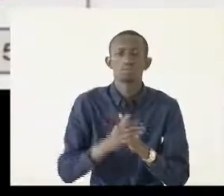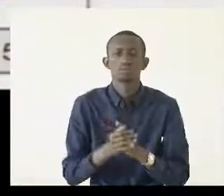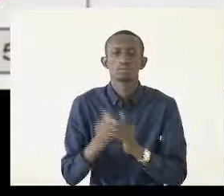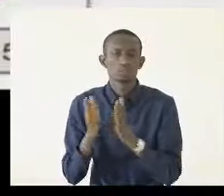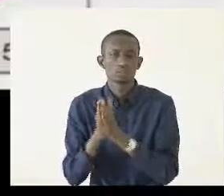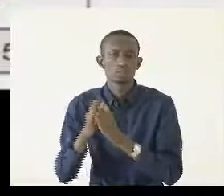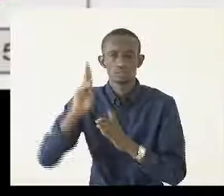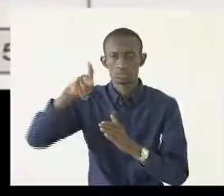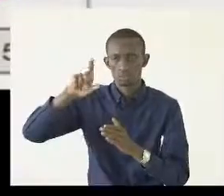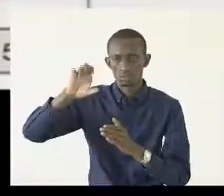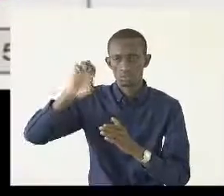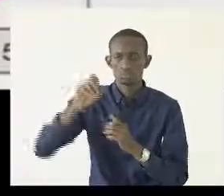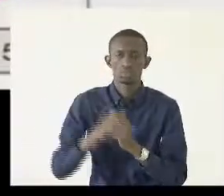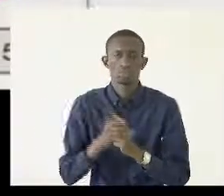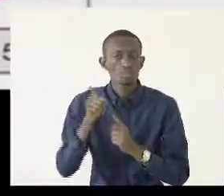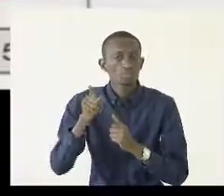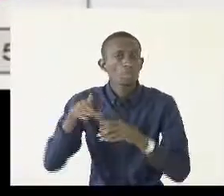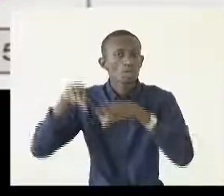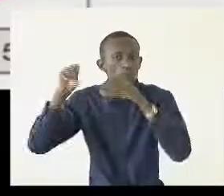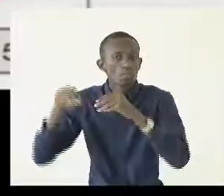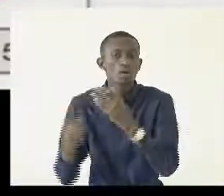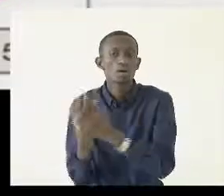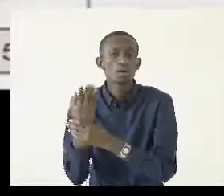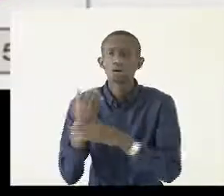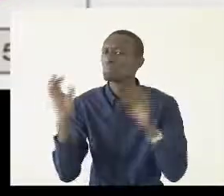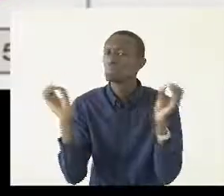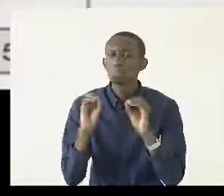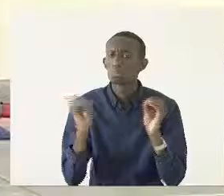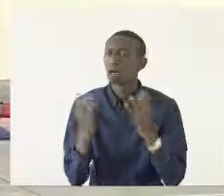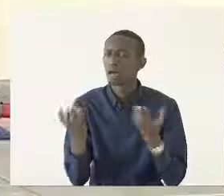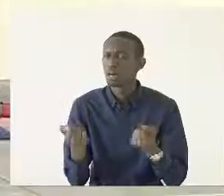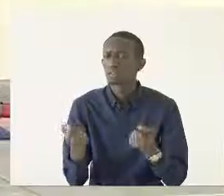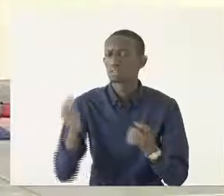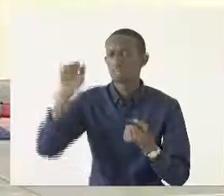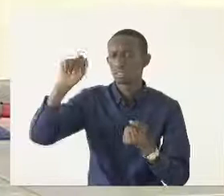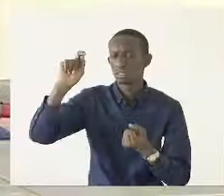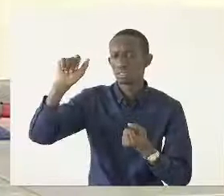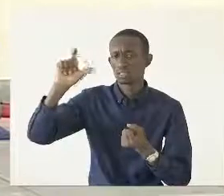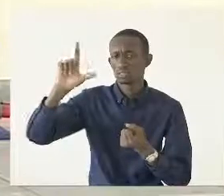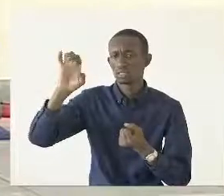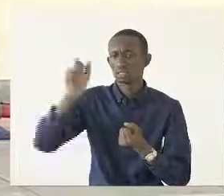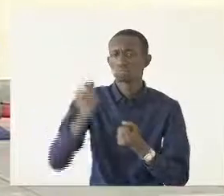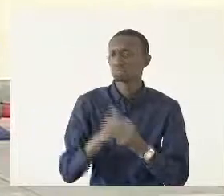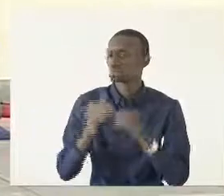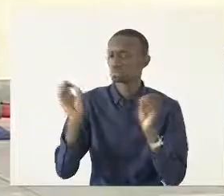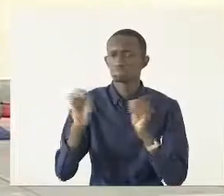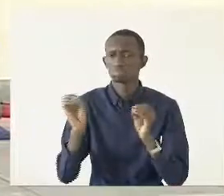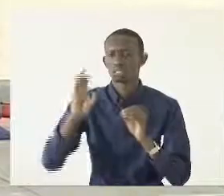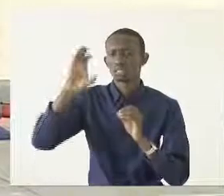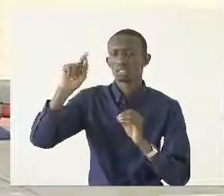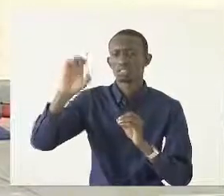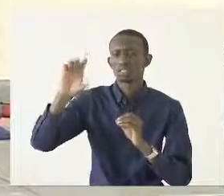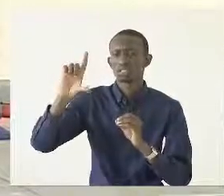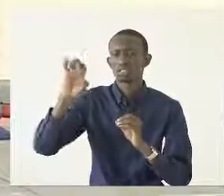Remember, plants don't have arteries, veins, and capillaries. They have xylem and